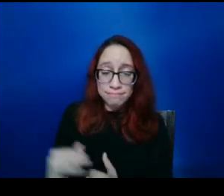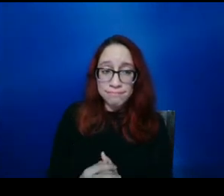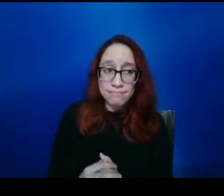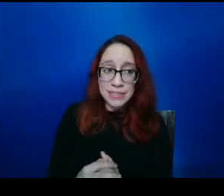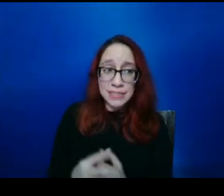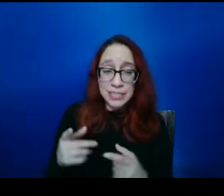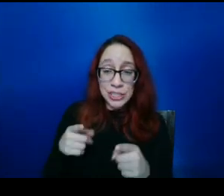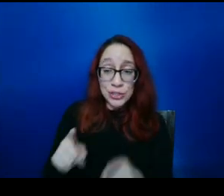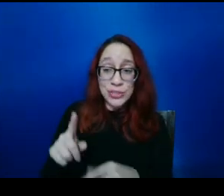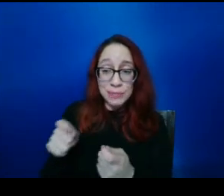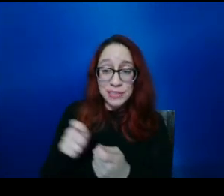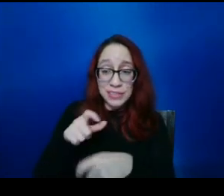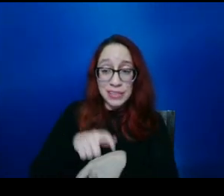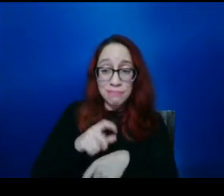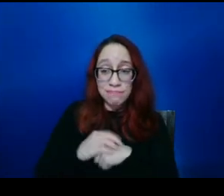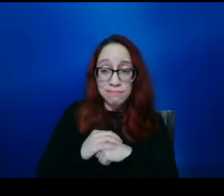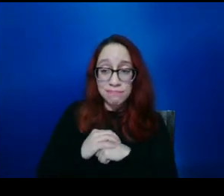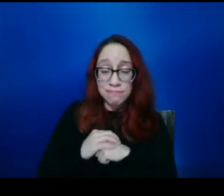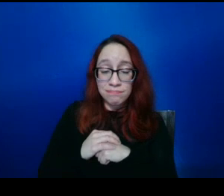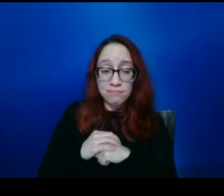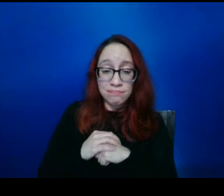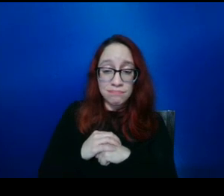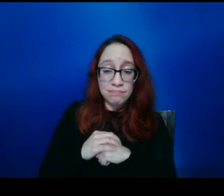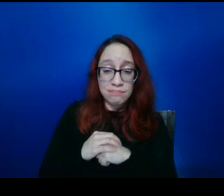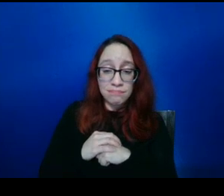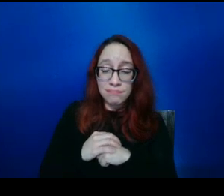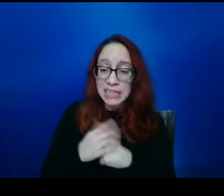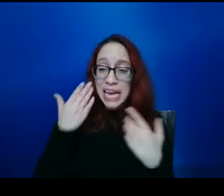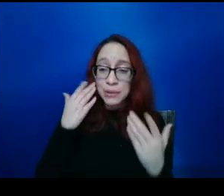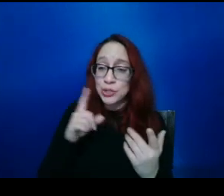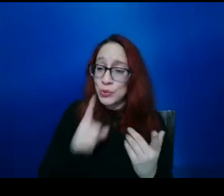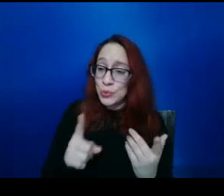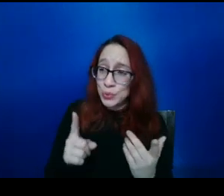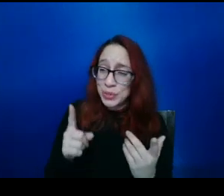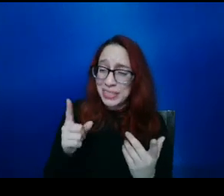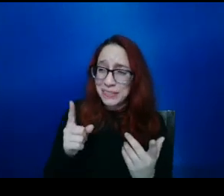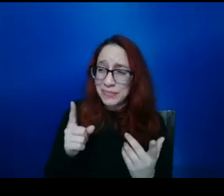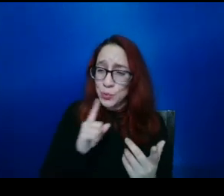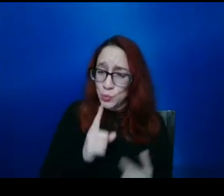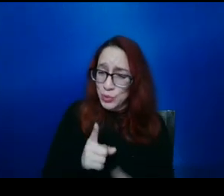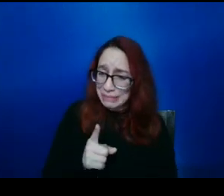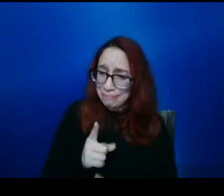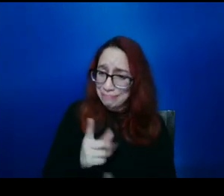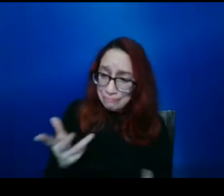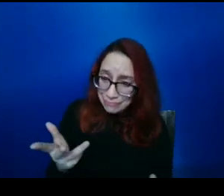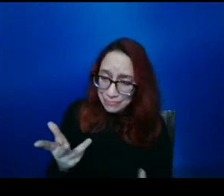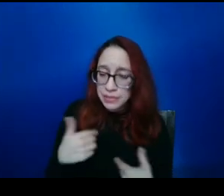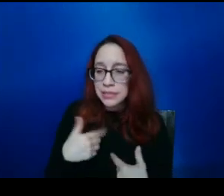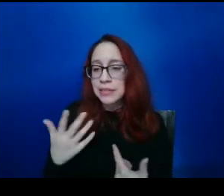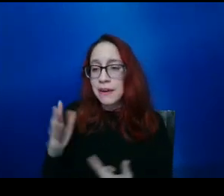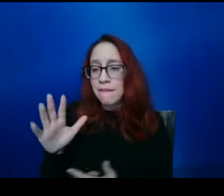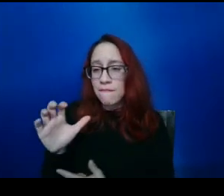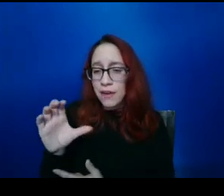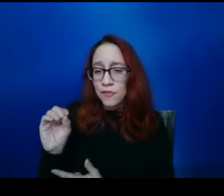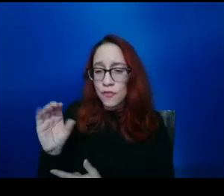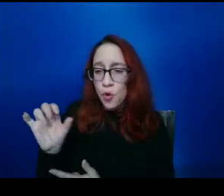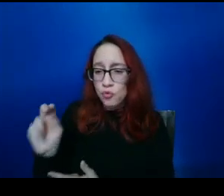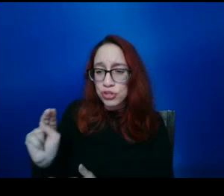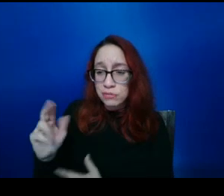during a certain time frame. And I'm not sure if there's some truth to that or not. This is over at the 500 Ocean building.